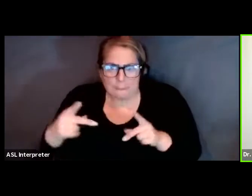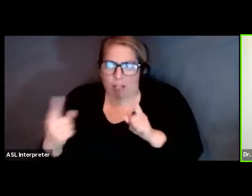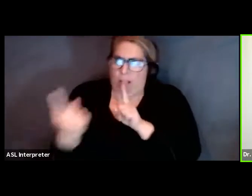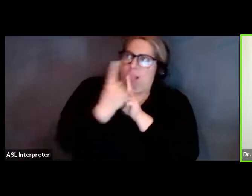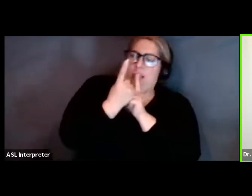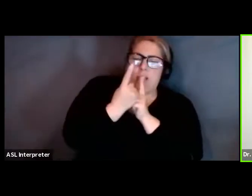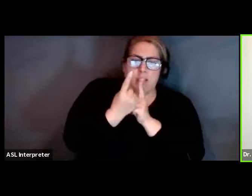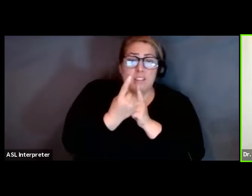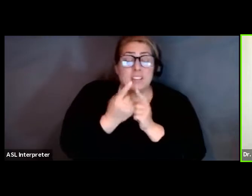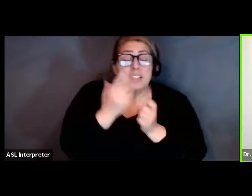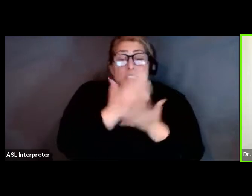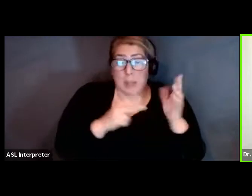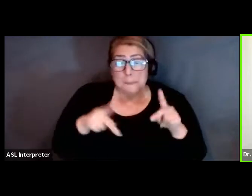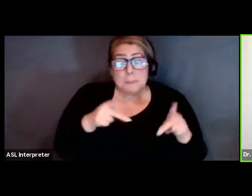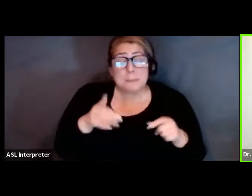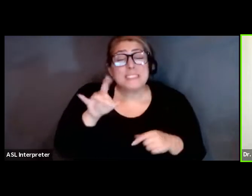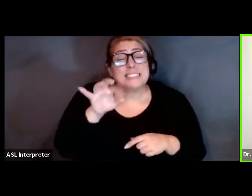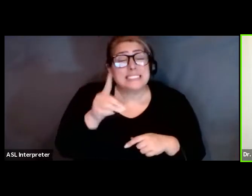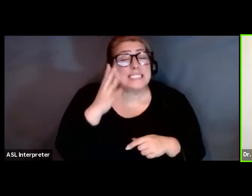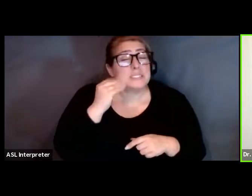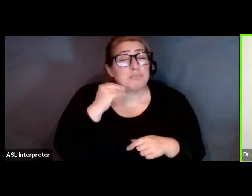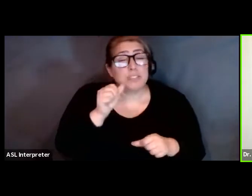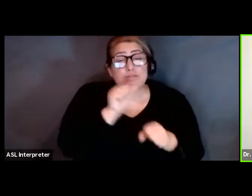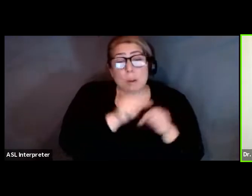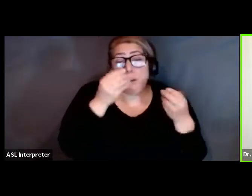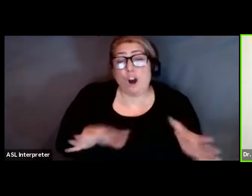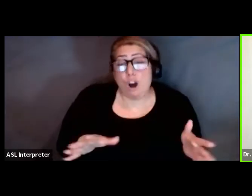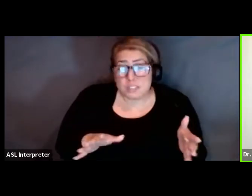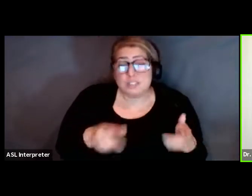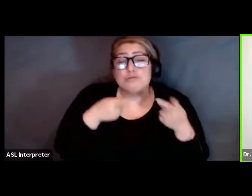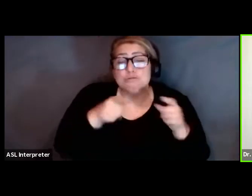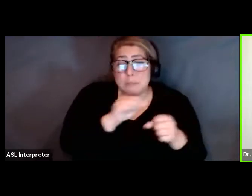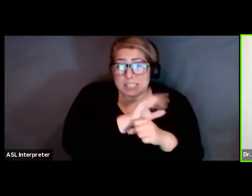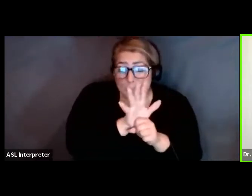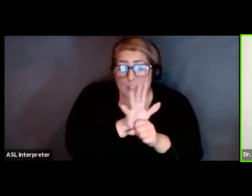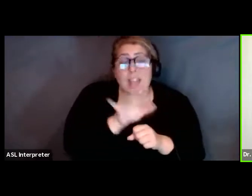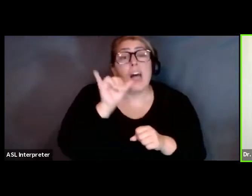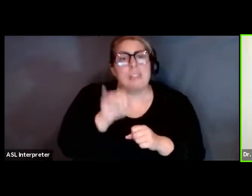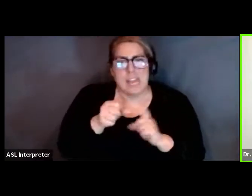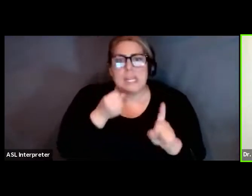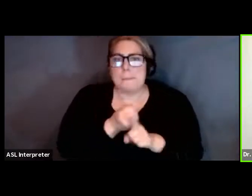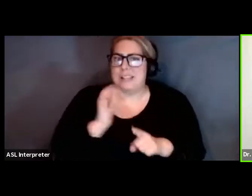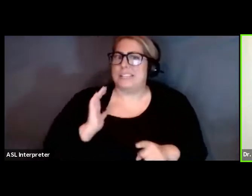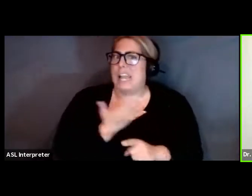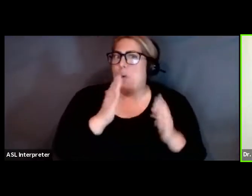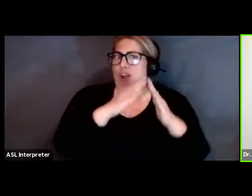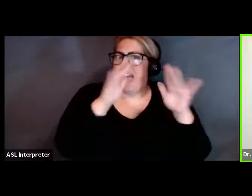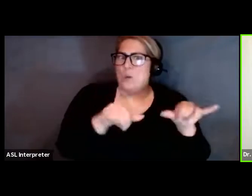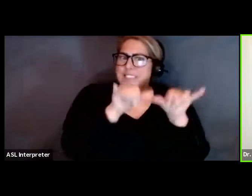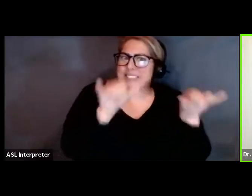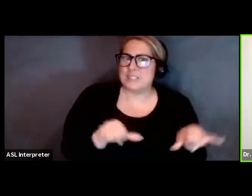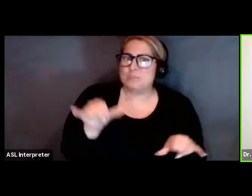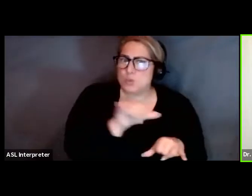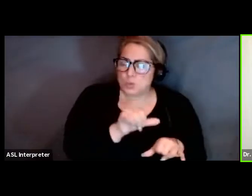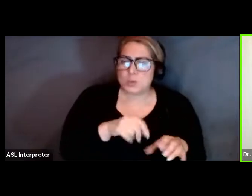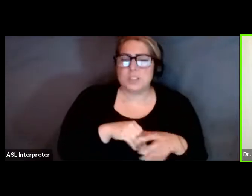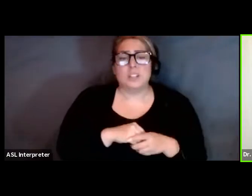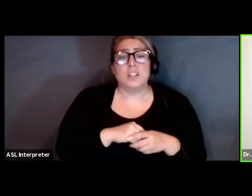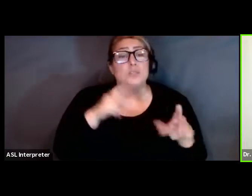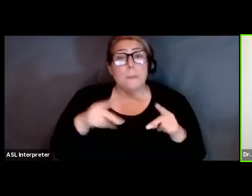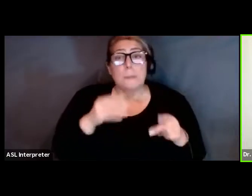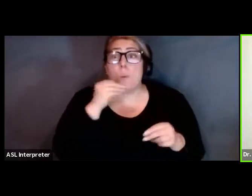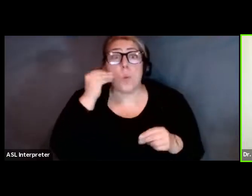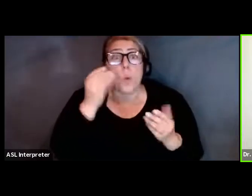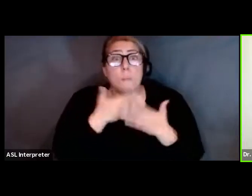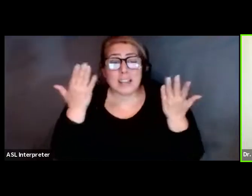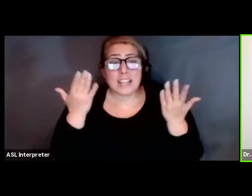loss and the economic security it created increased our unstably housed and unhoused populations to levels unseen in decades.